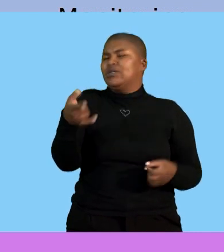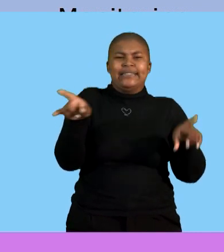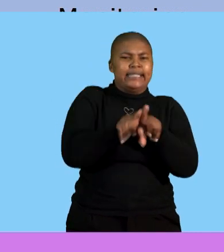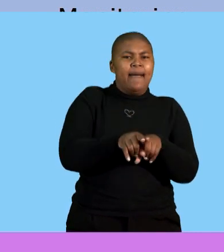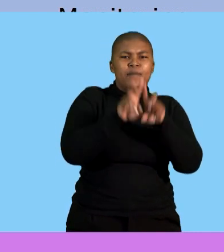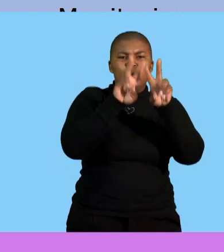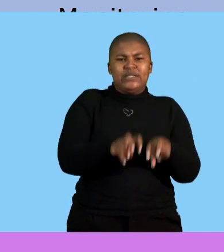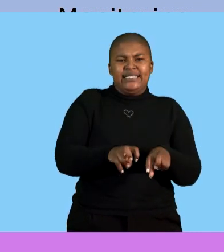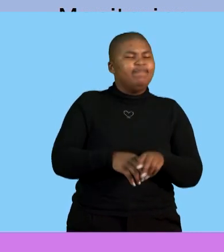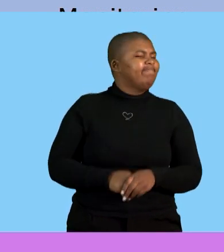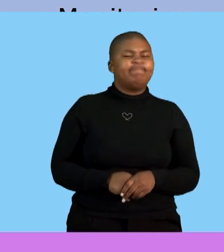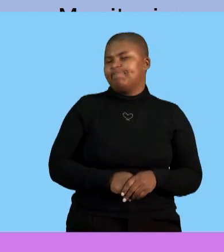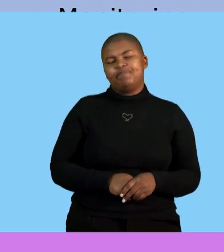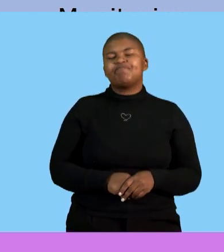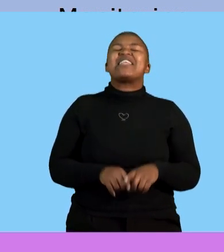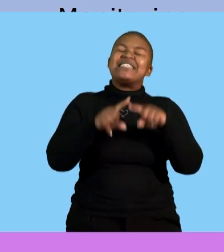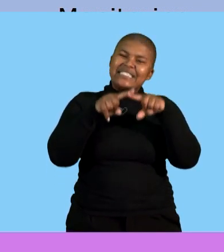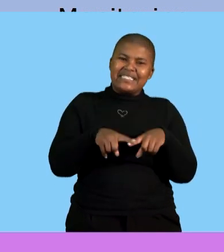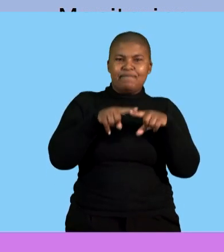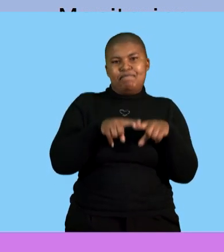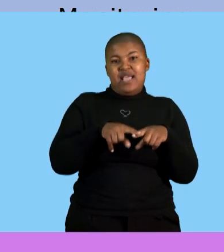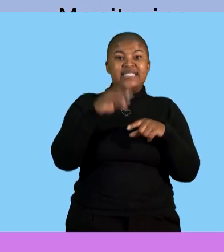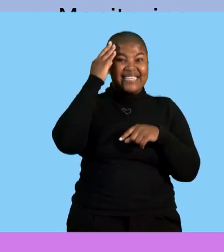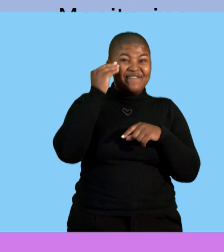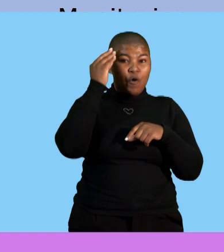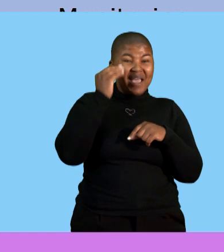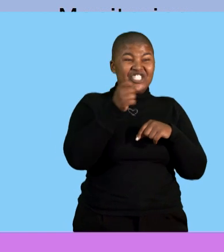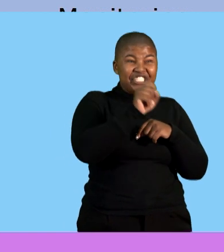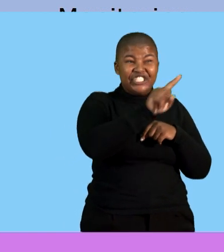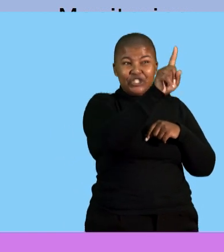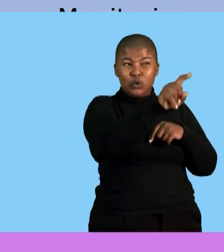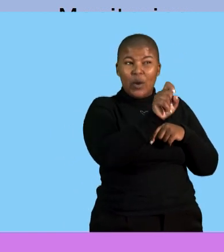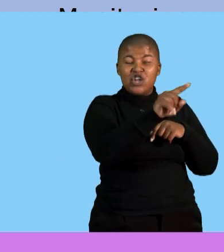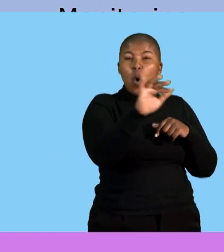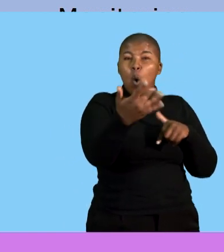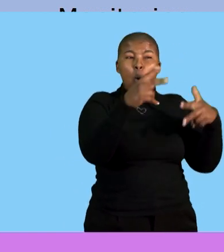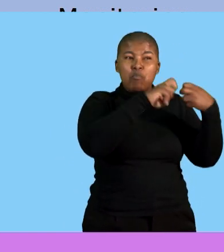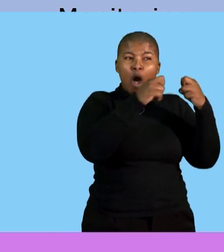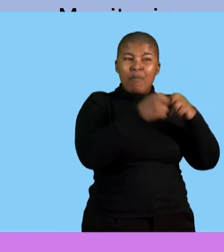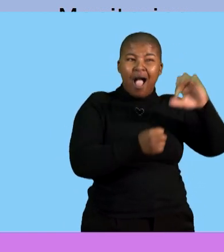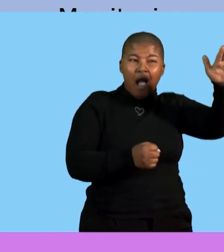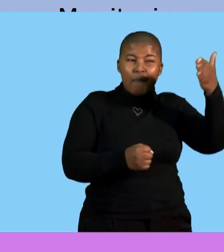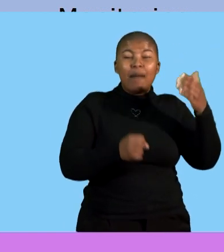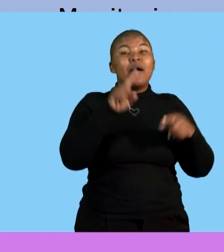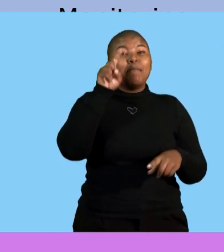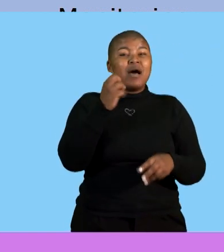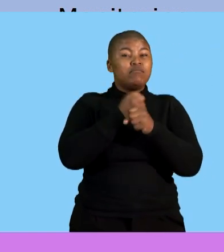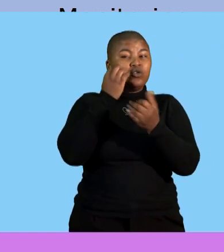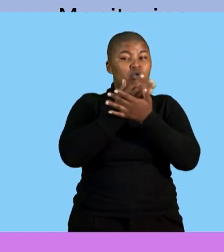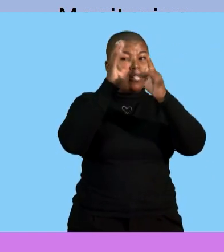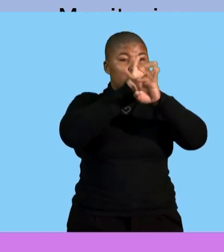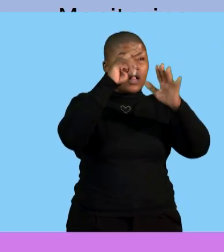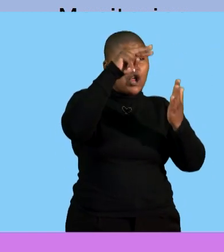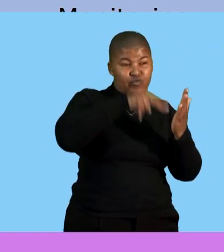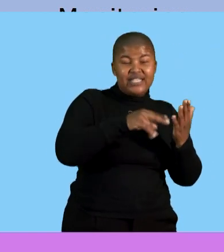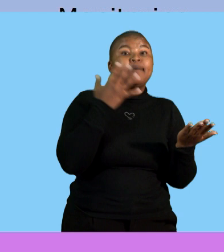research. Remember, it will depend with the given context. Every time you must closely look at the context. Now, if this